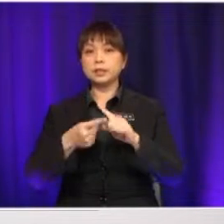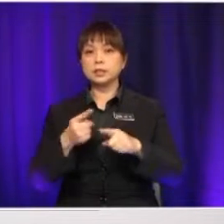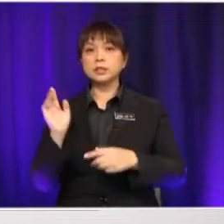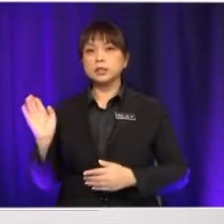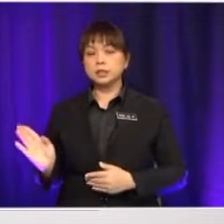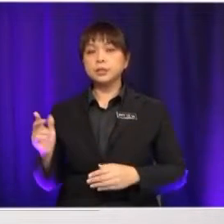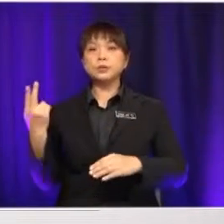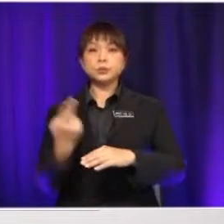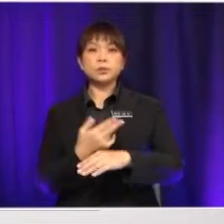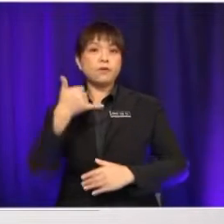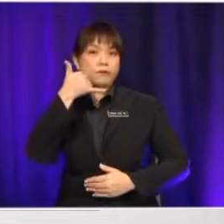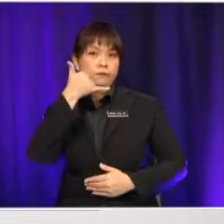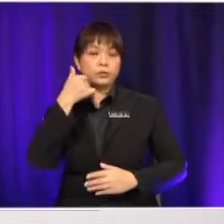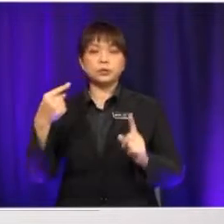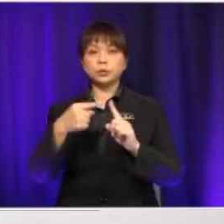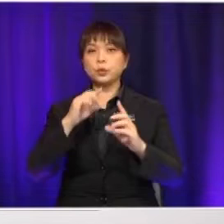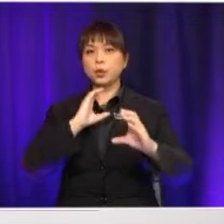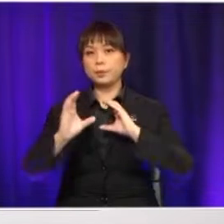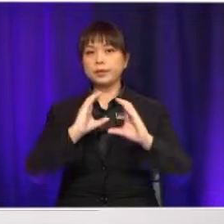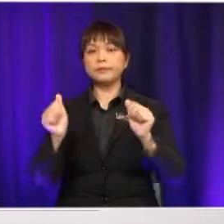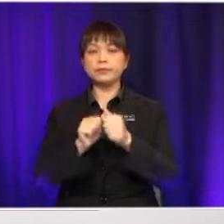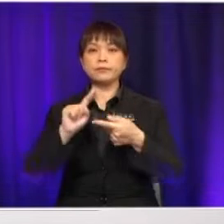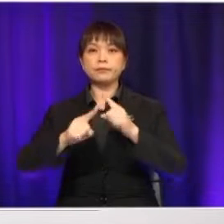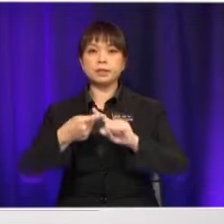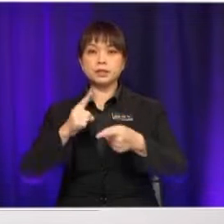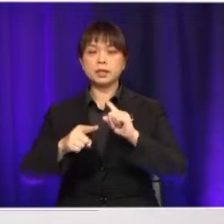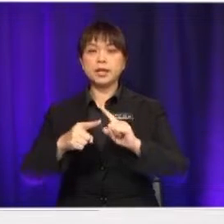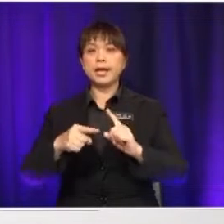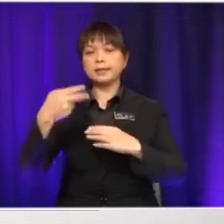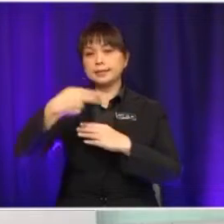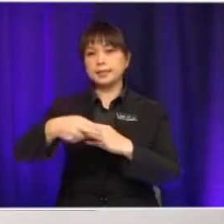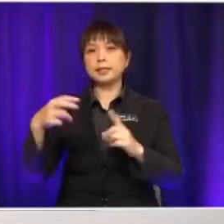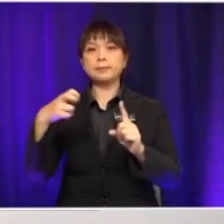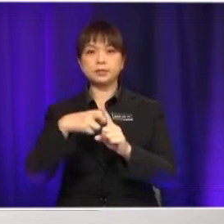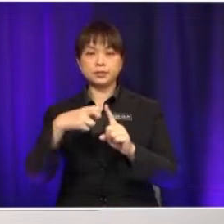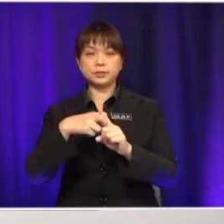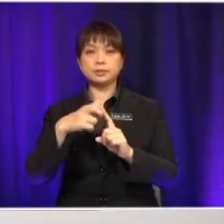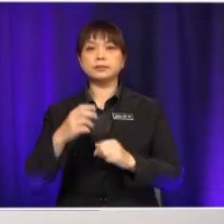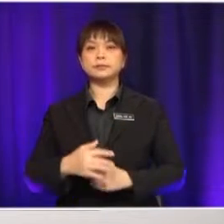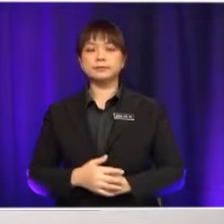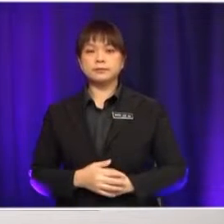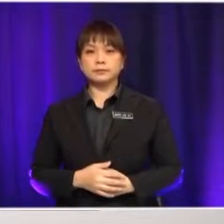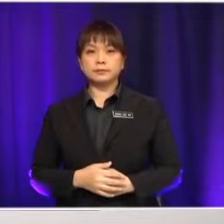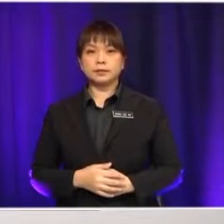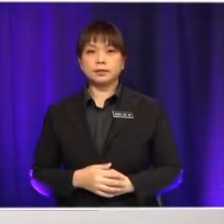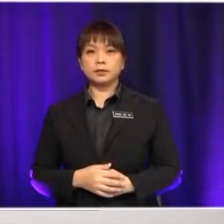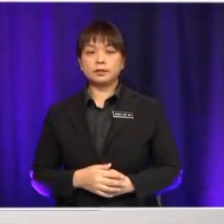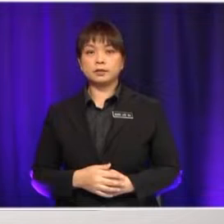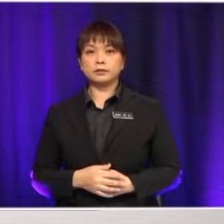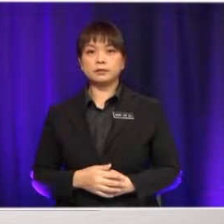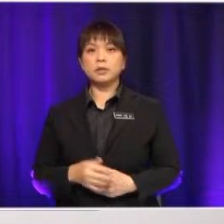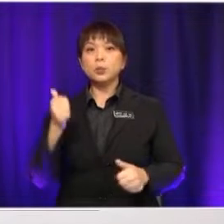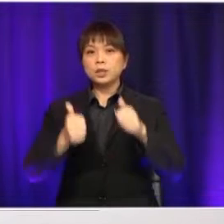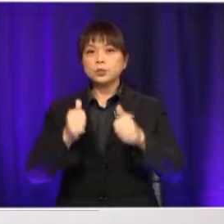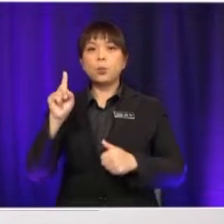smartphone to communicate with my friends because it does not cost me much when sending message through chatting apps. I see. And so which one